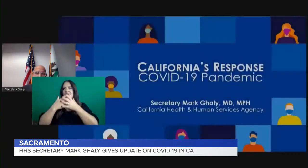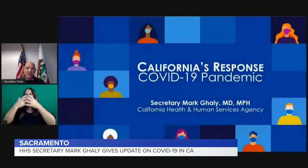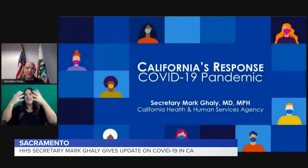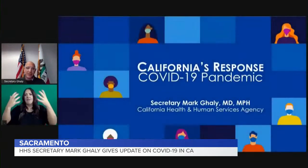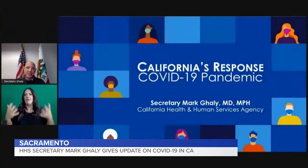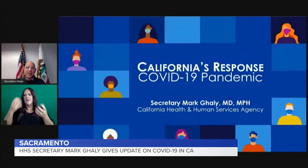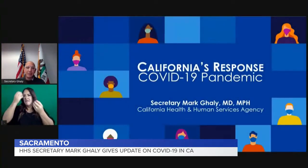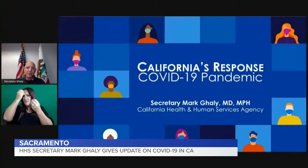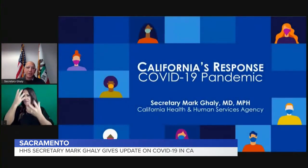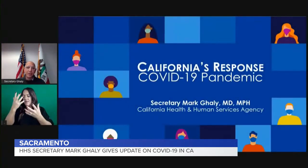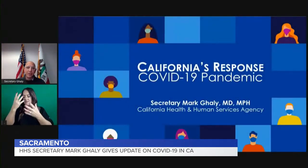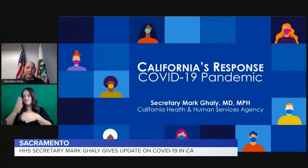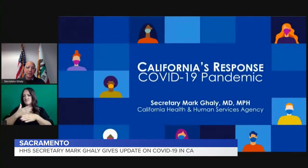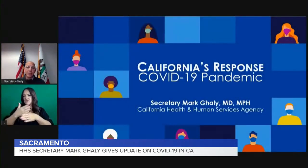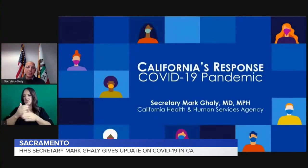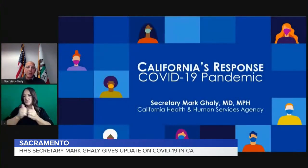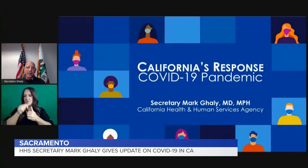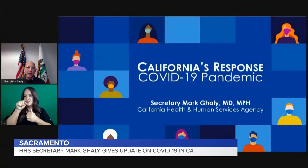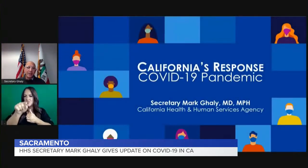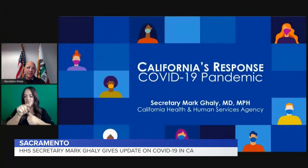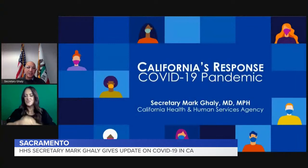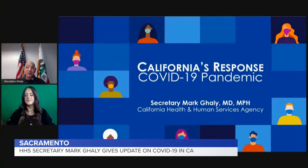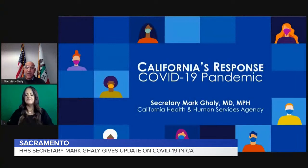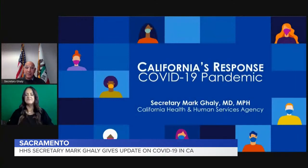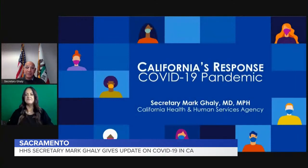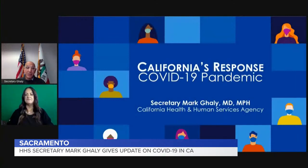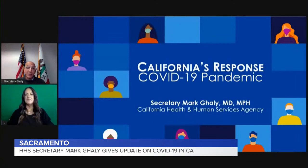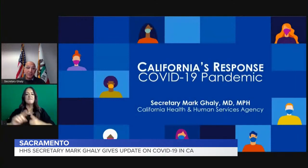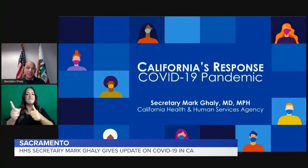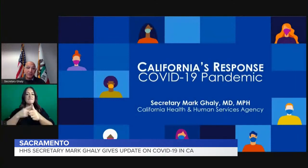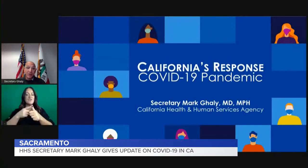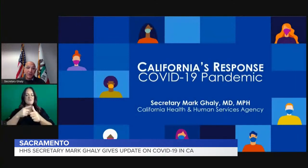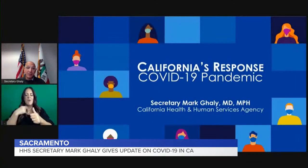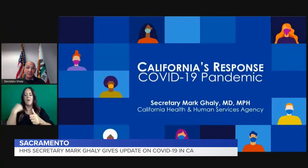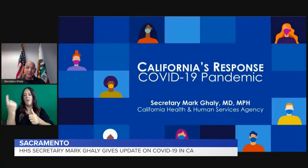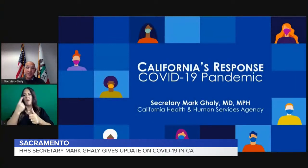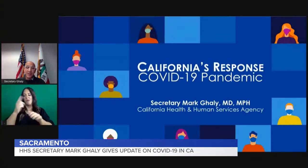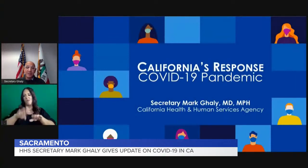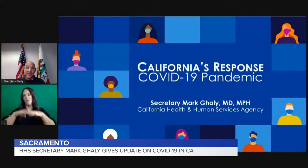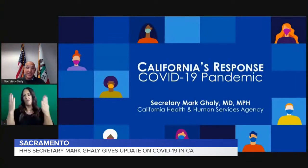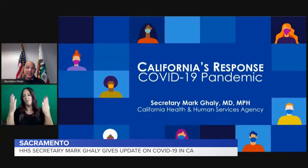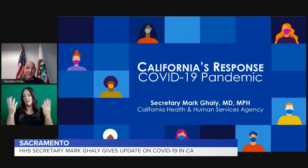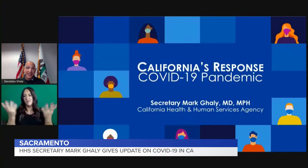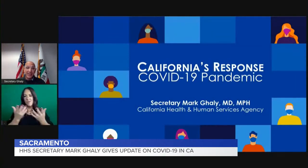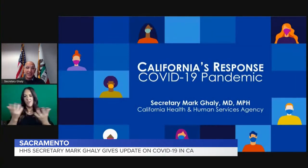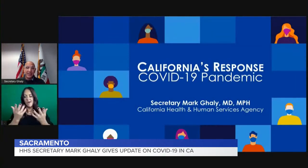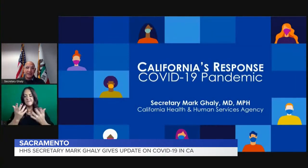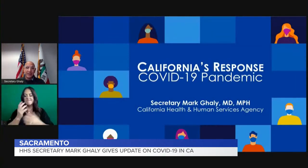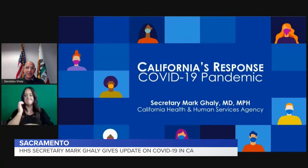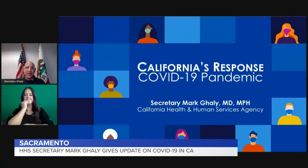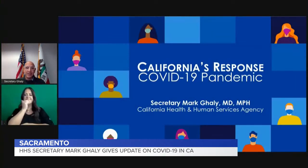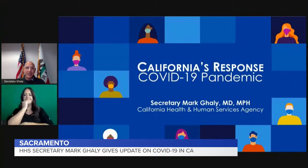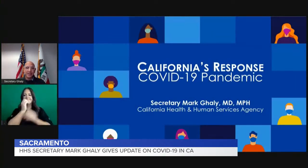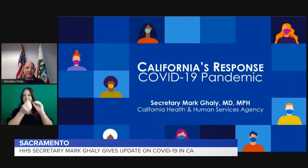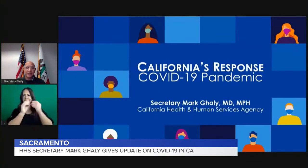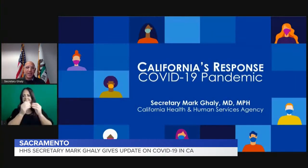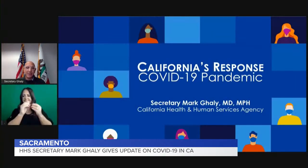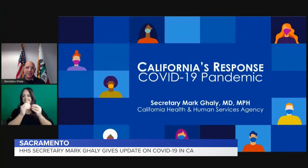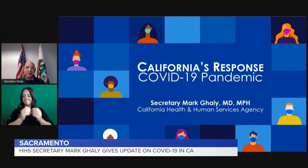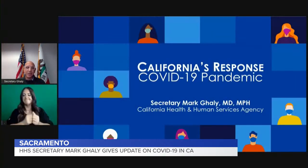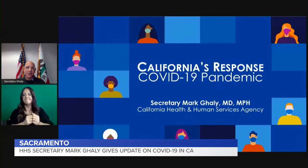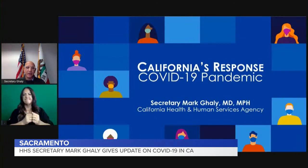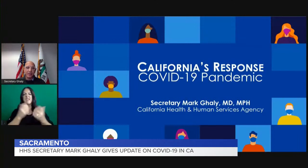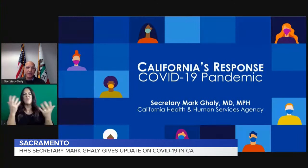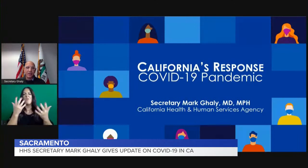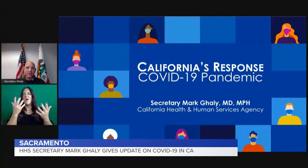through. I'll just tell you at the top, we're going to try to describe as we always do our daily data and give you the context